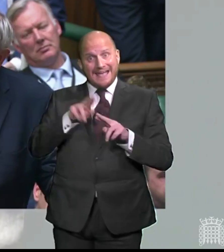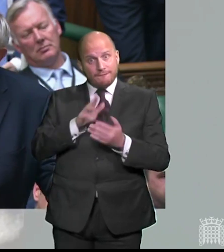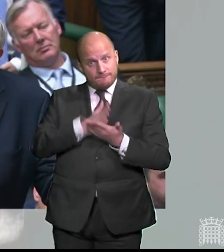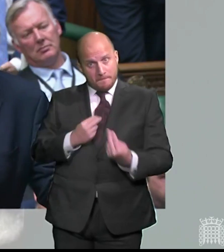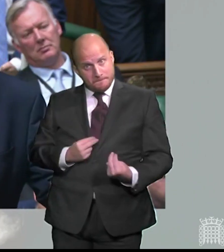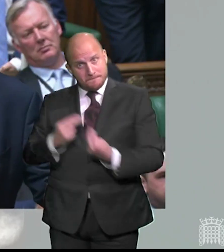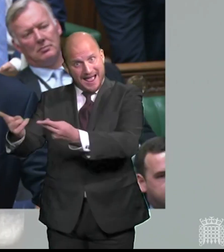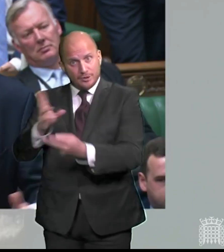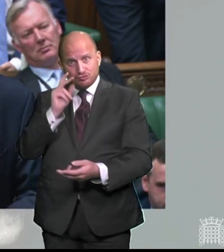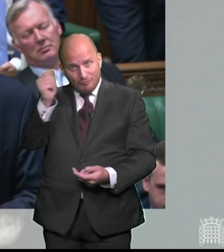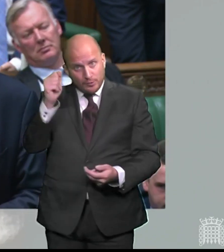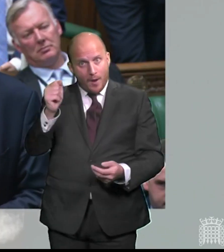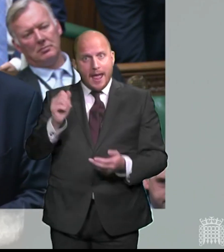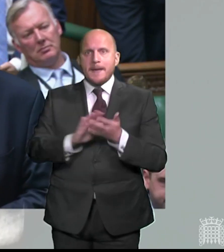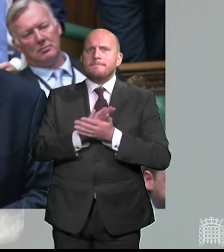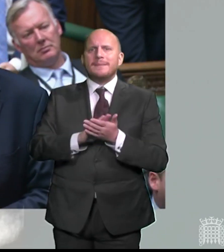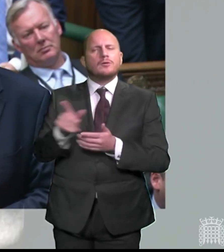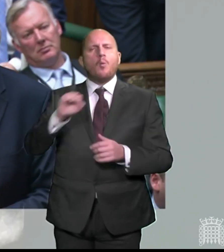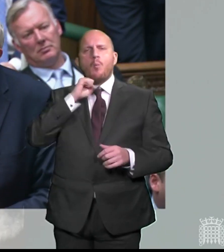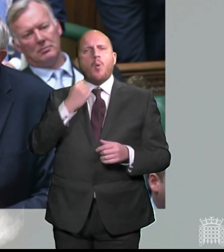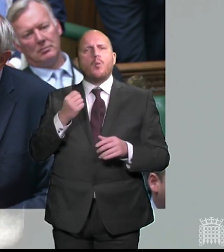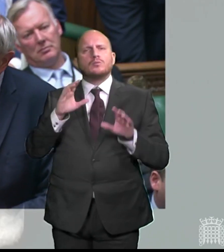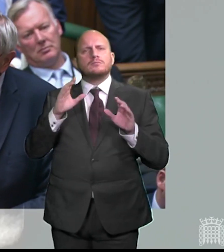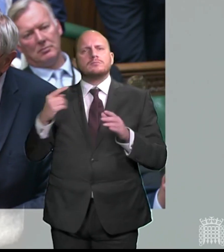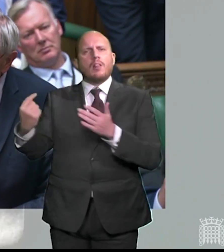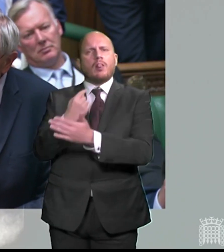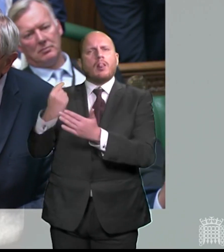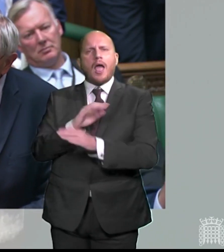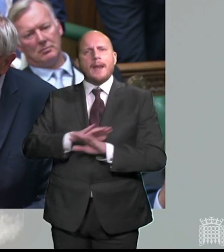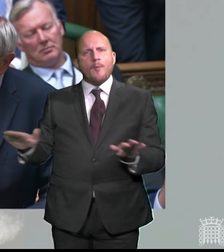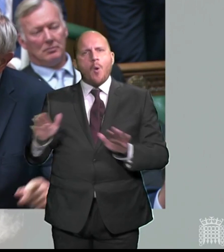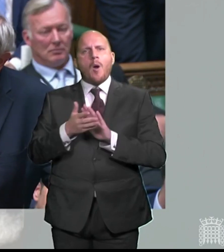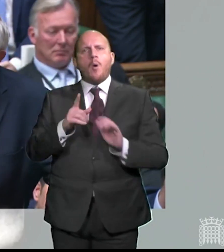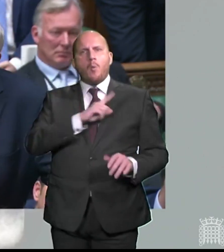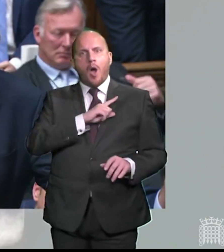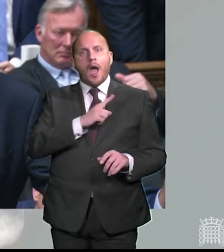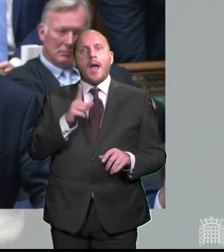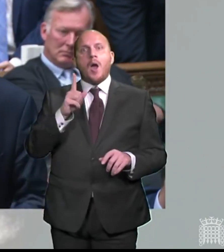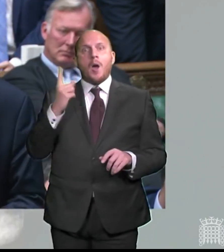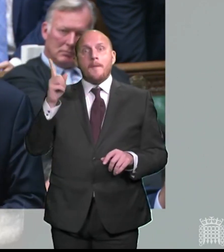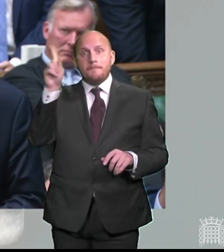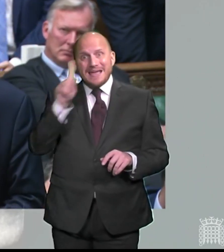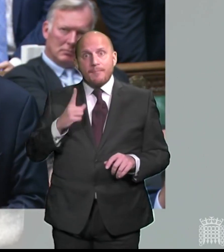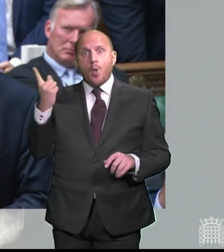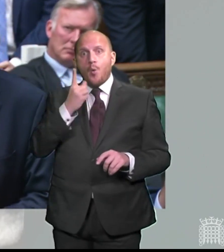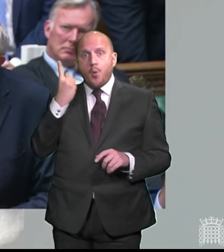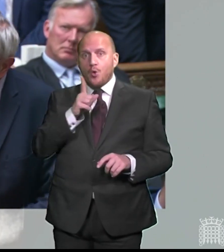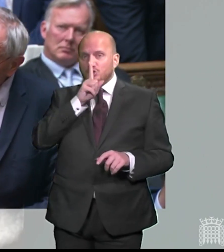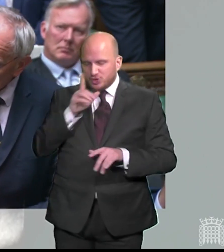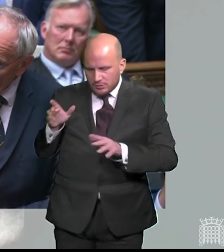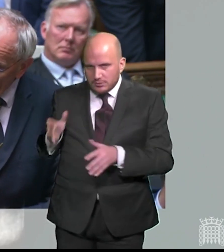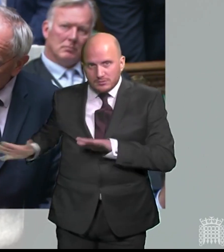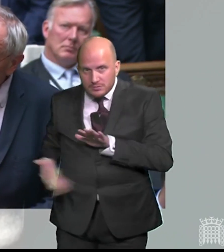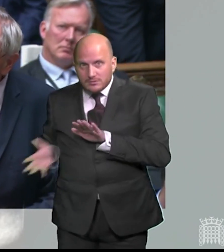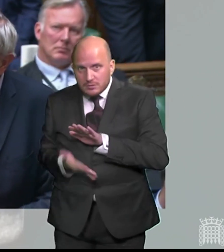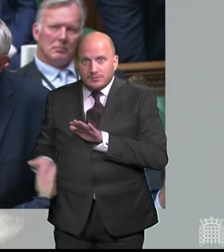Someone might you to go there, be careful. Can I thank my honourable friend and congratulate her and Hope House Children's Hospice for the amazing work